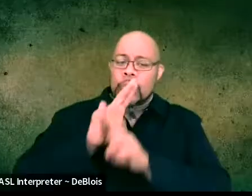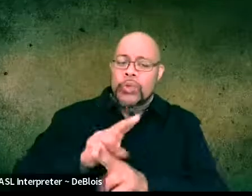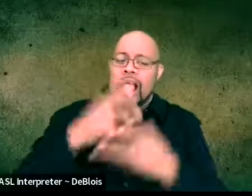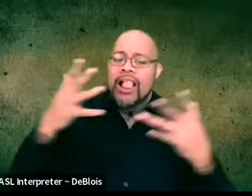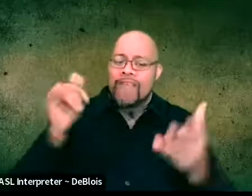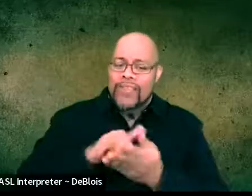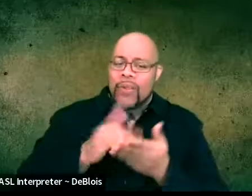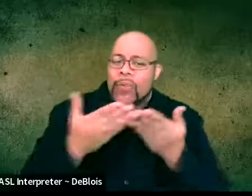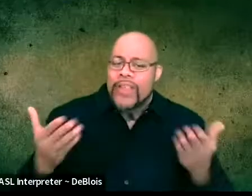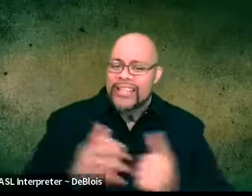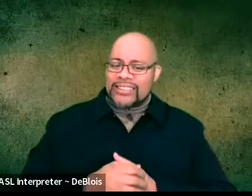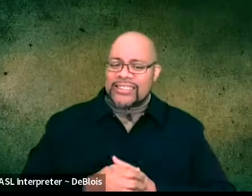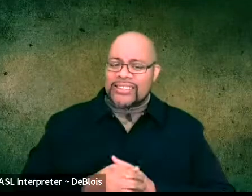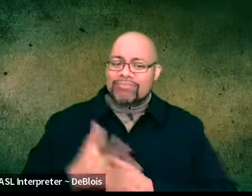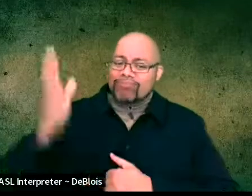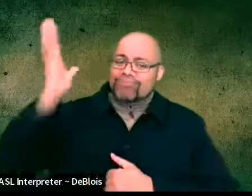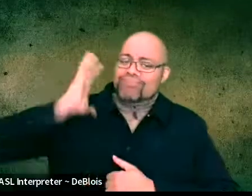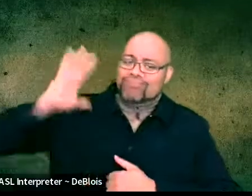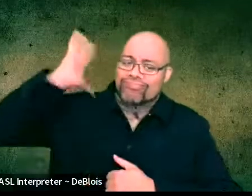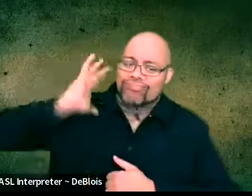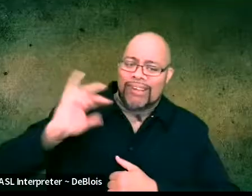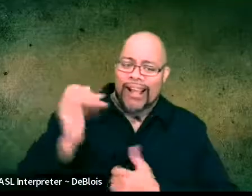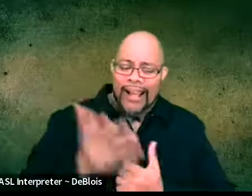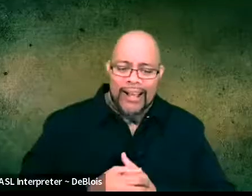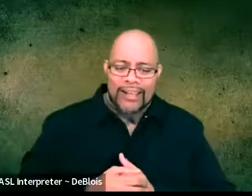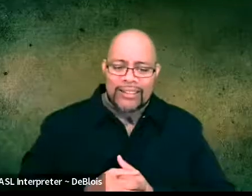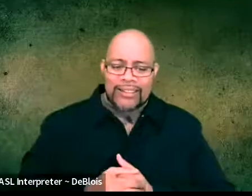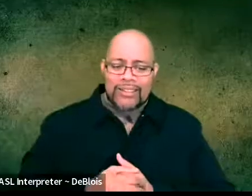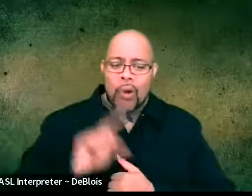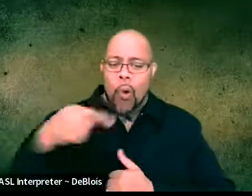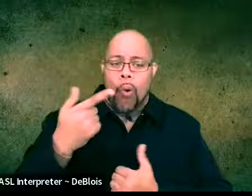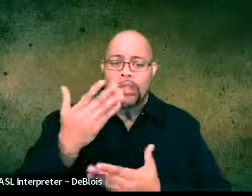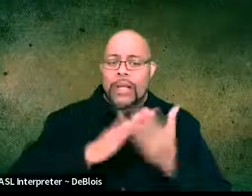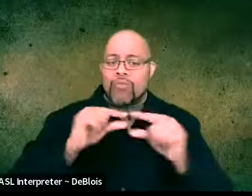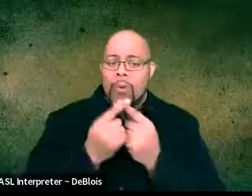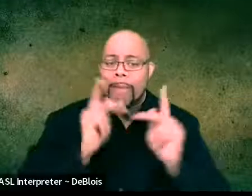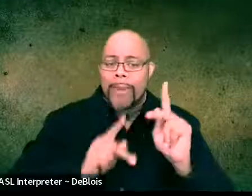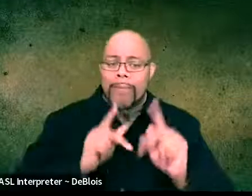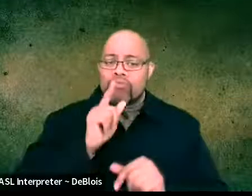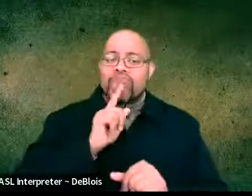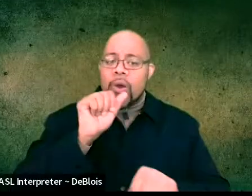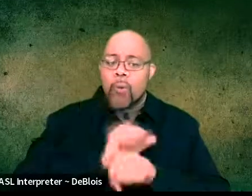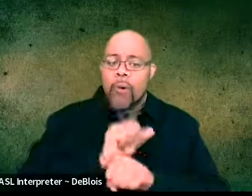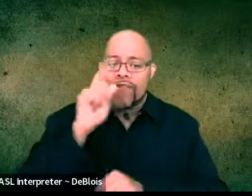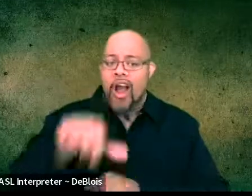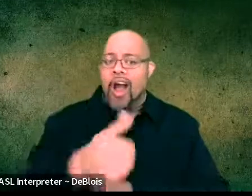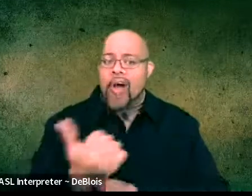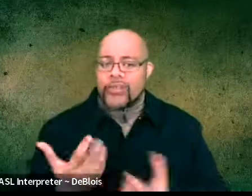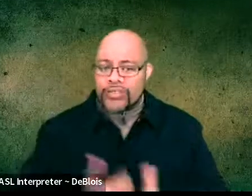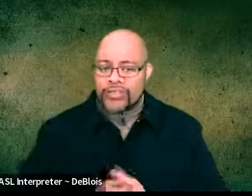those things back in the day. Like there were only certain groups of people really working for others.